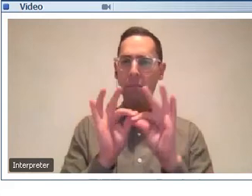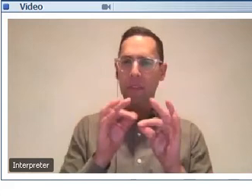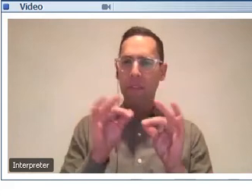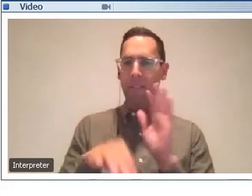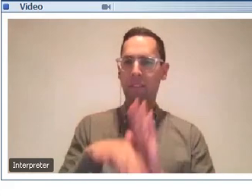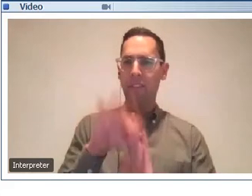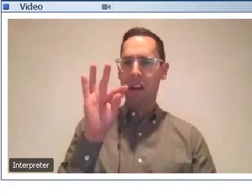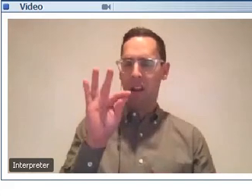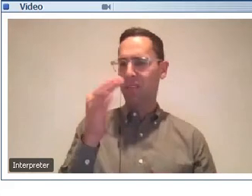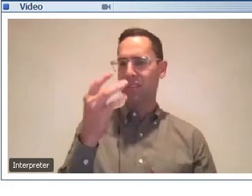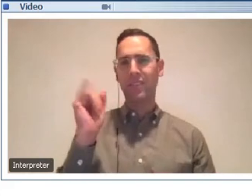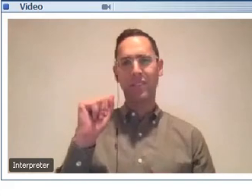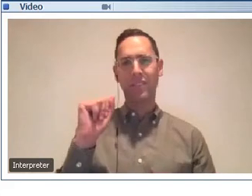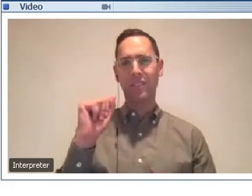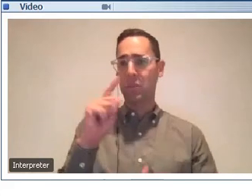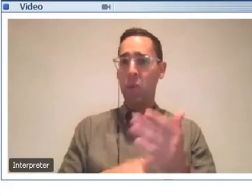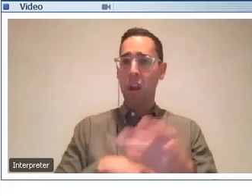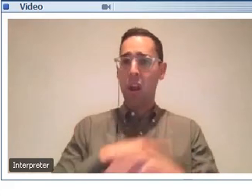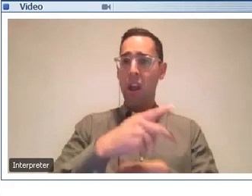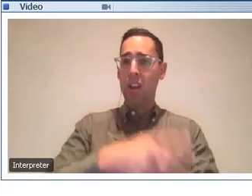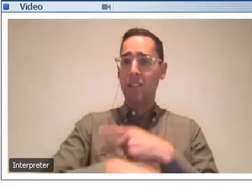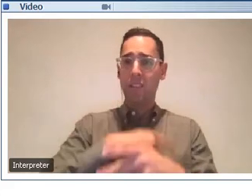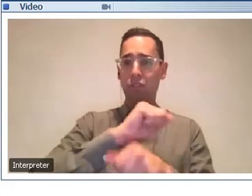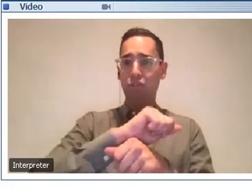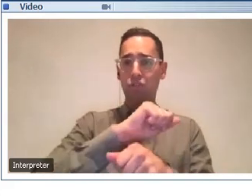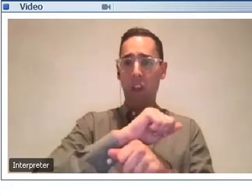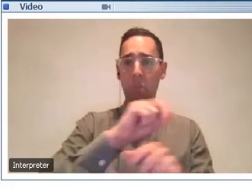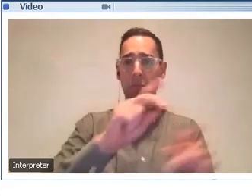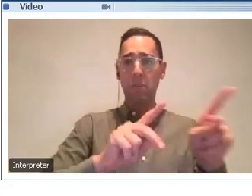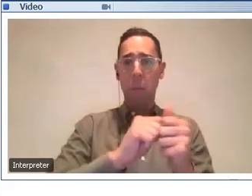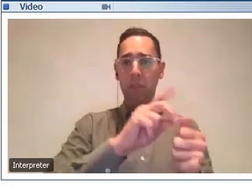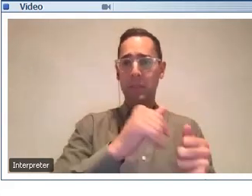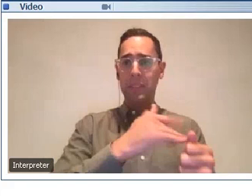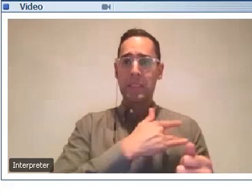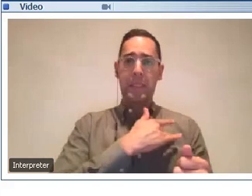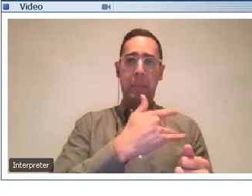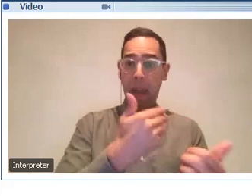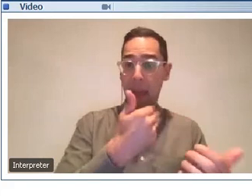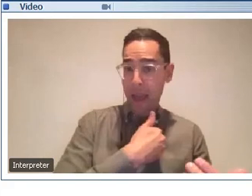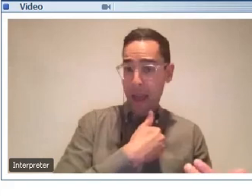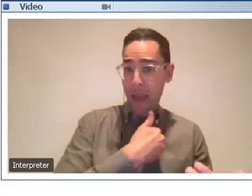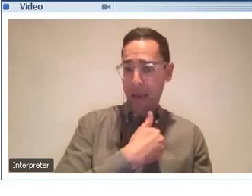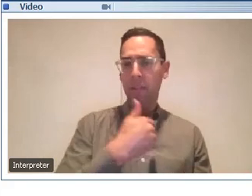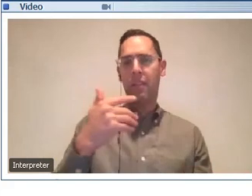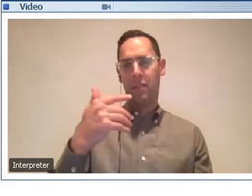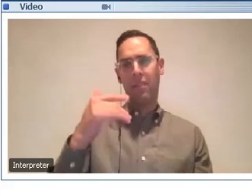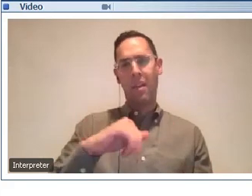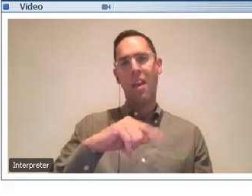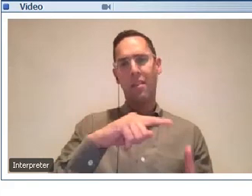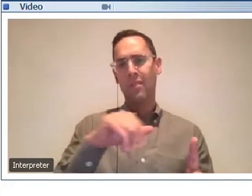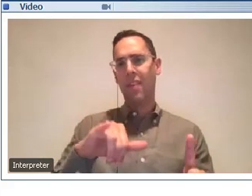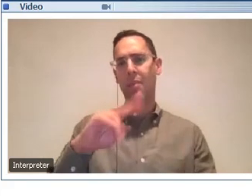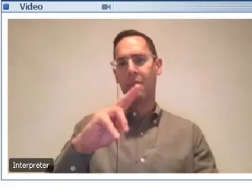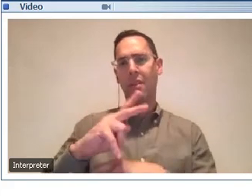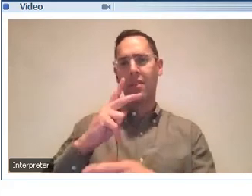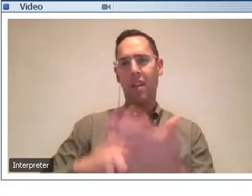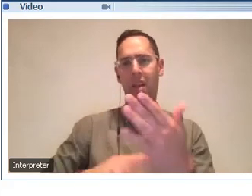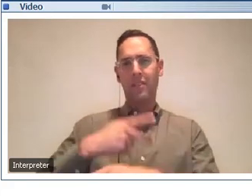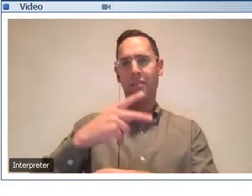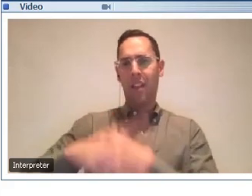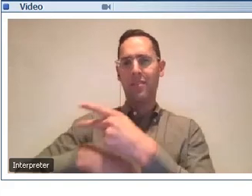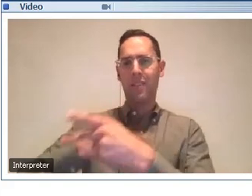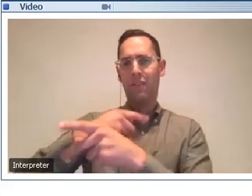likely to have are also the types of jobs that are least likely to have access to any form of leave, let alone paid. And